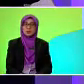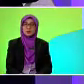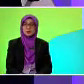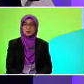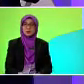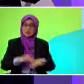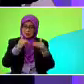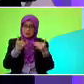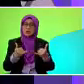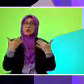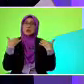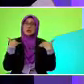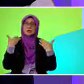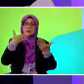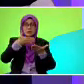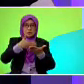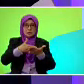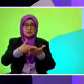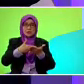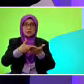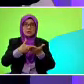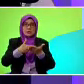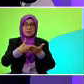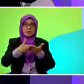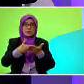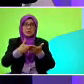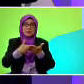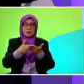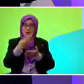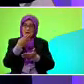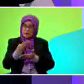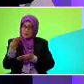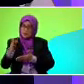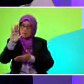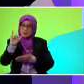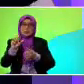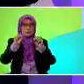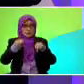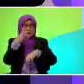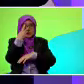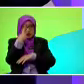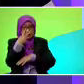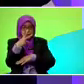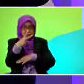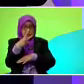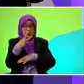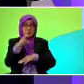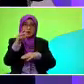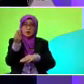microscope, which we call as full scope. We can use that to see microorganisms. Okay,